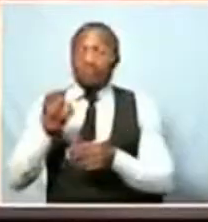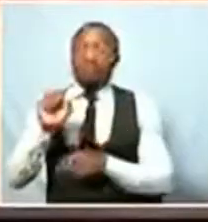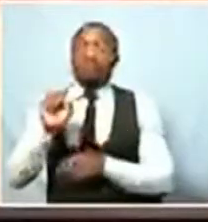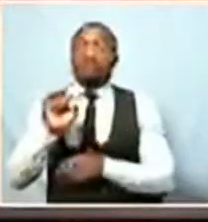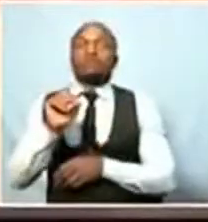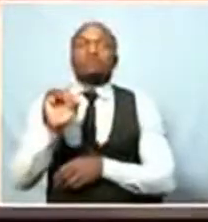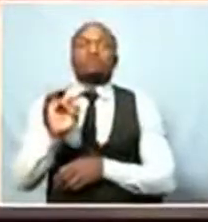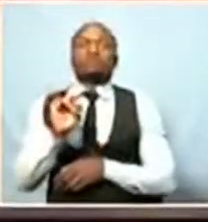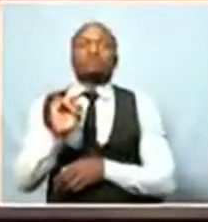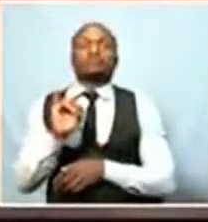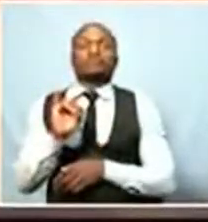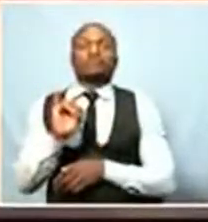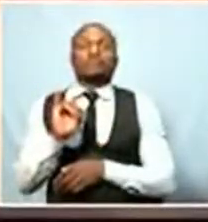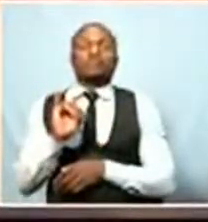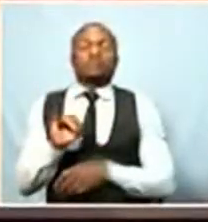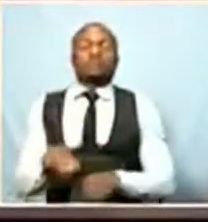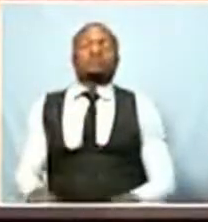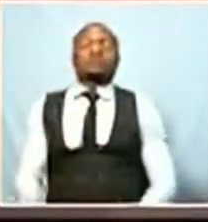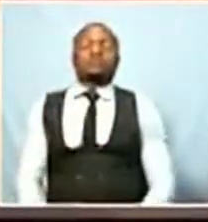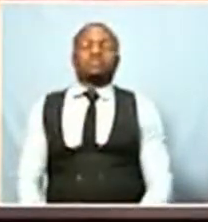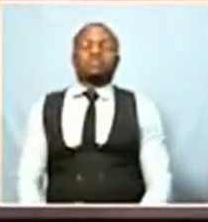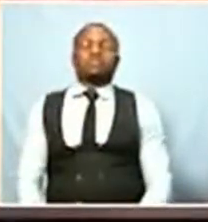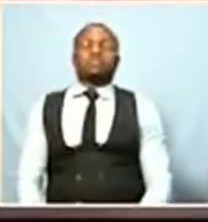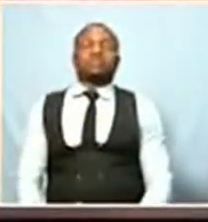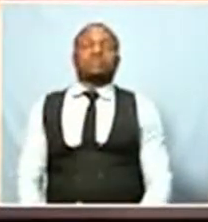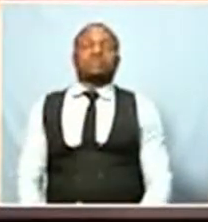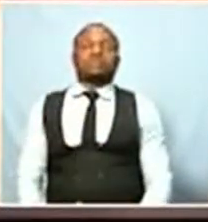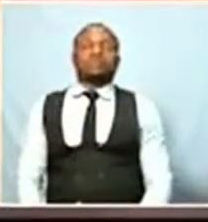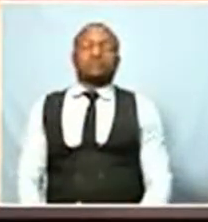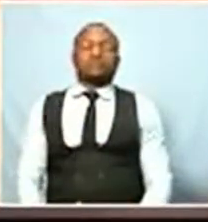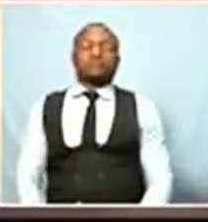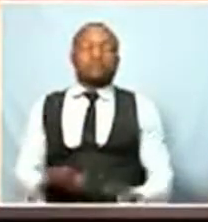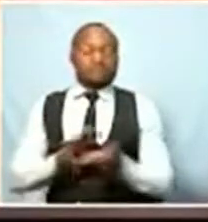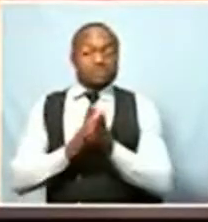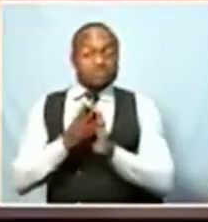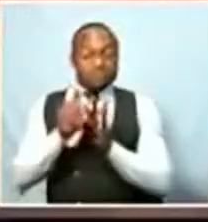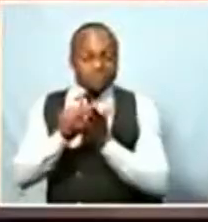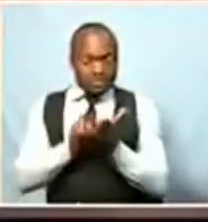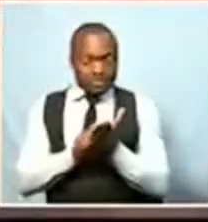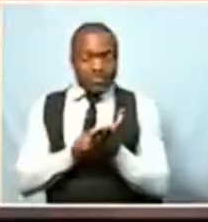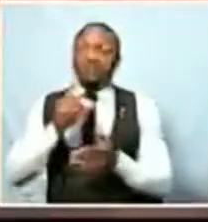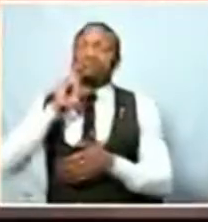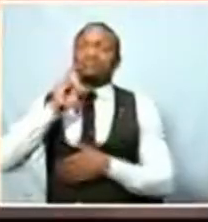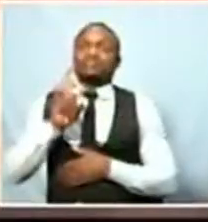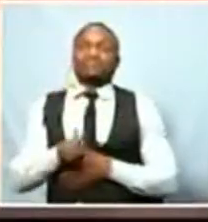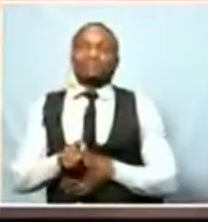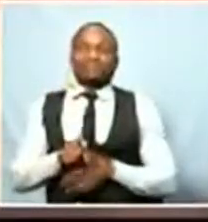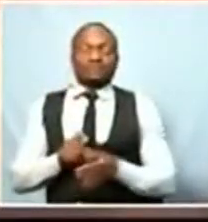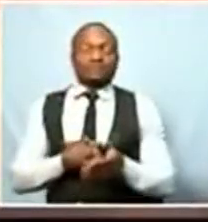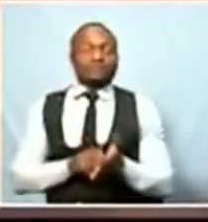instrument and it is subsidiary legislation. It must be